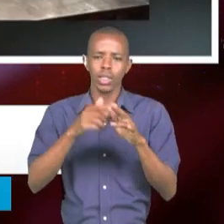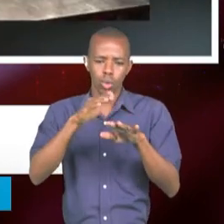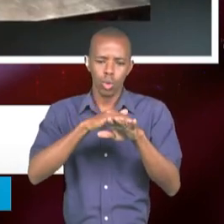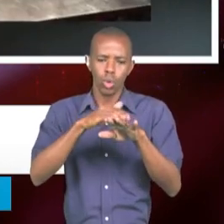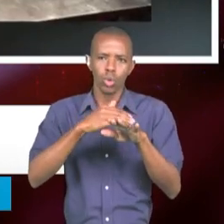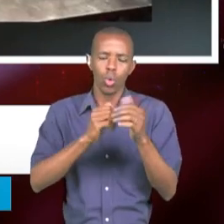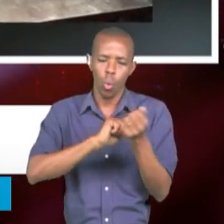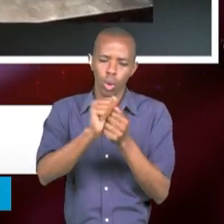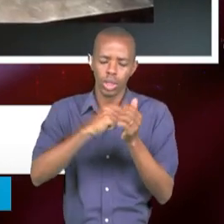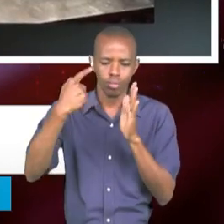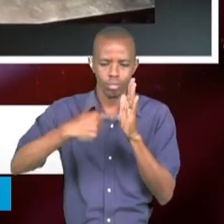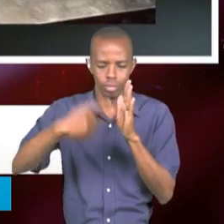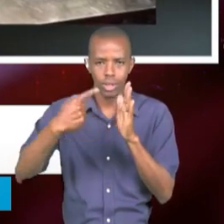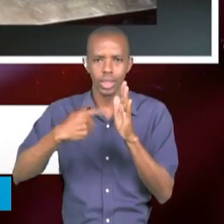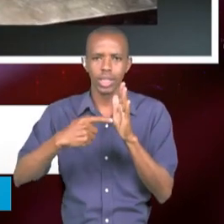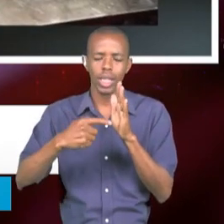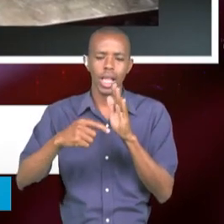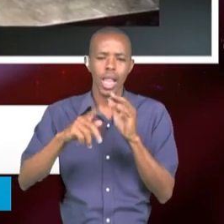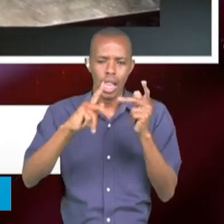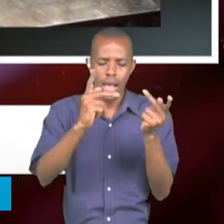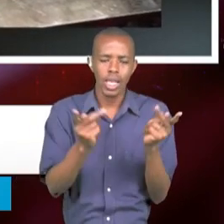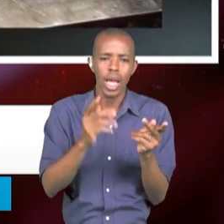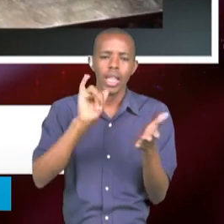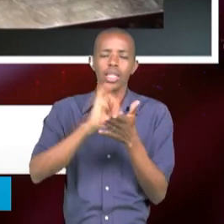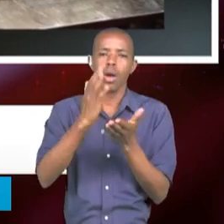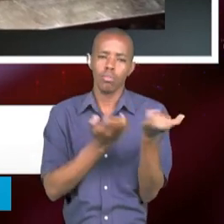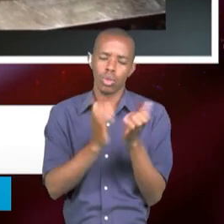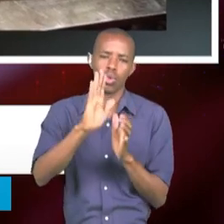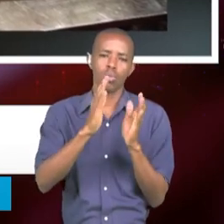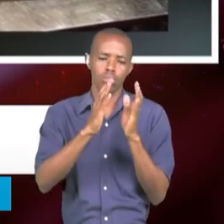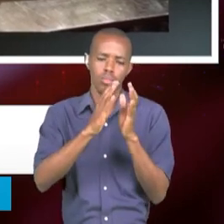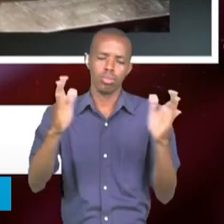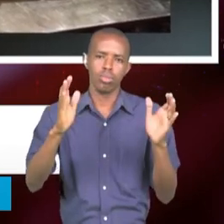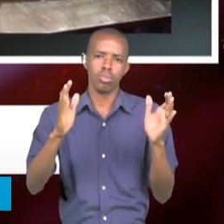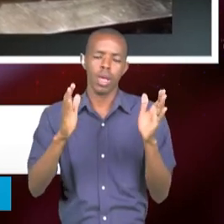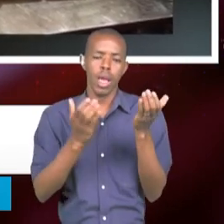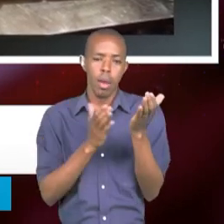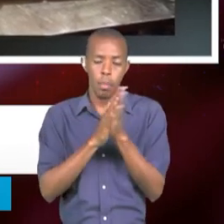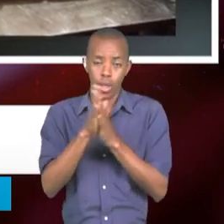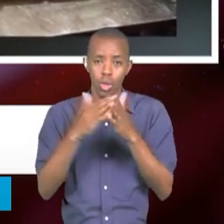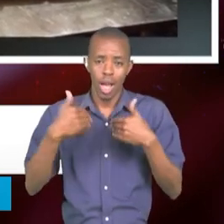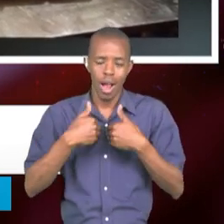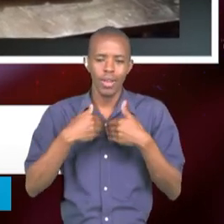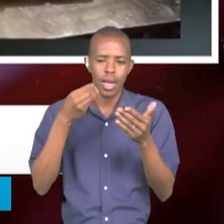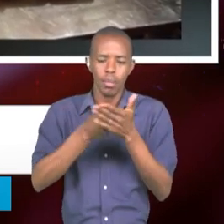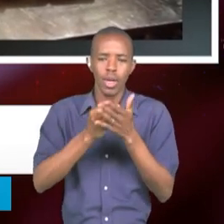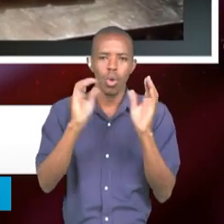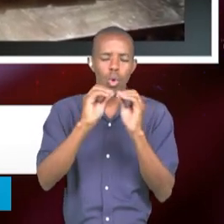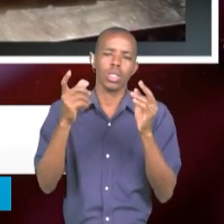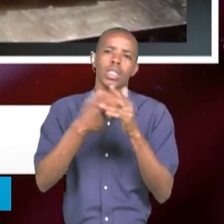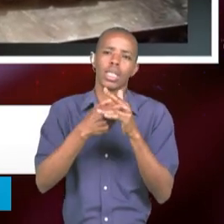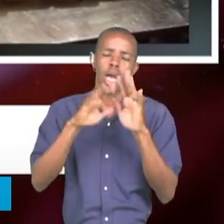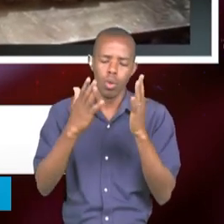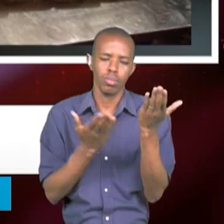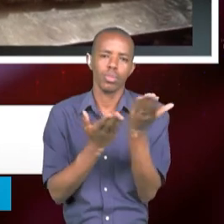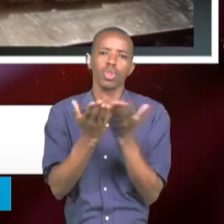washing machine. Mm-hmm. Second thing, get a place. And that's how you grow. Mm-hmm. If you have a passion and don't have the capital, start it as a service. Mm-hmm. Then grow